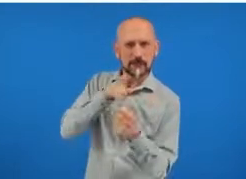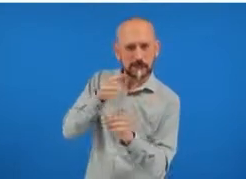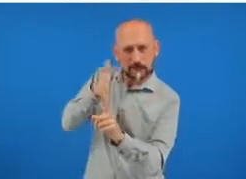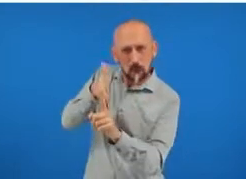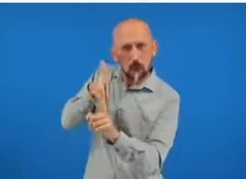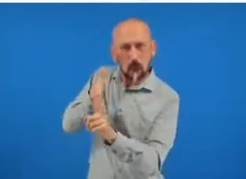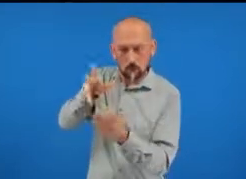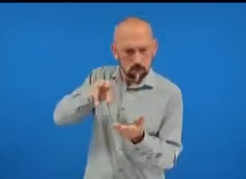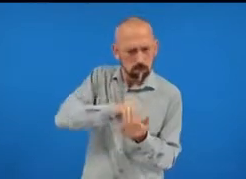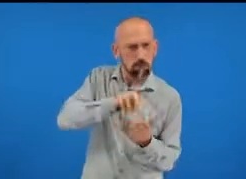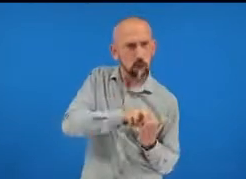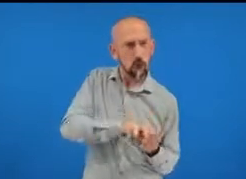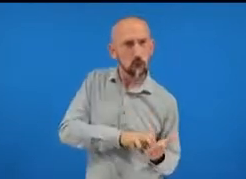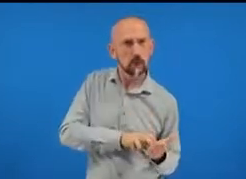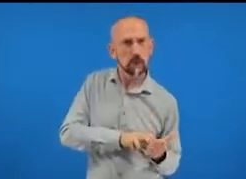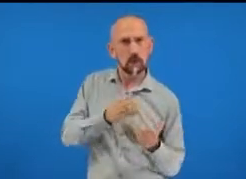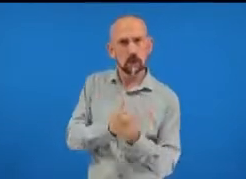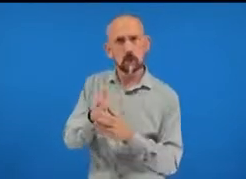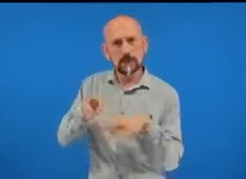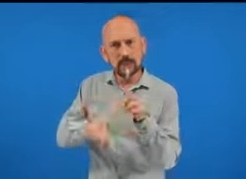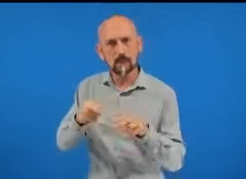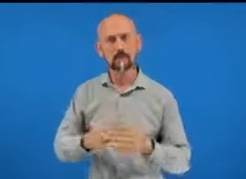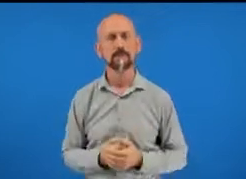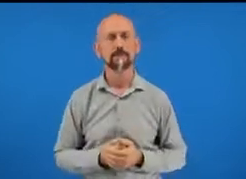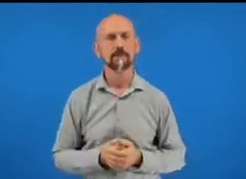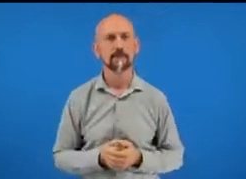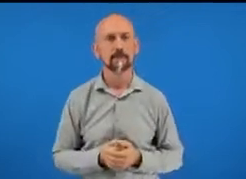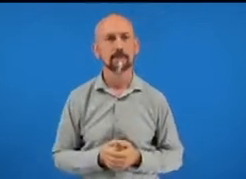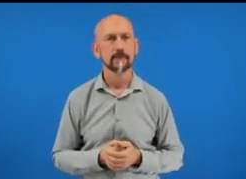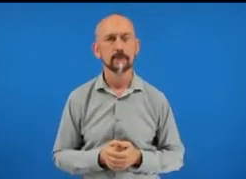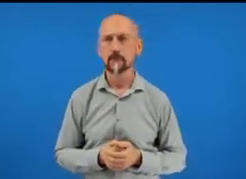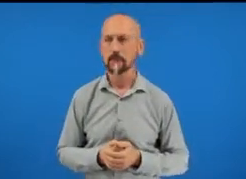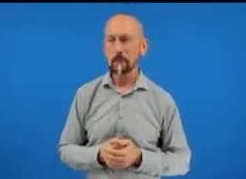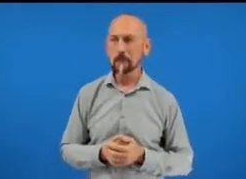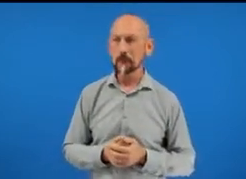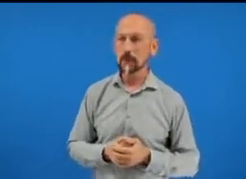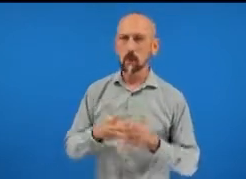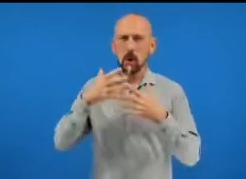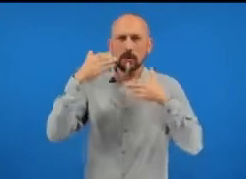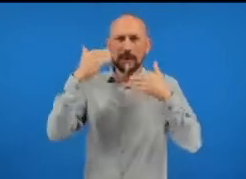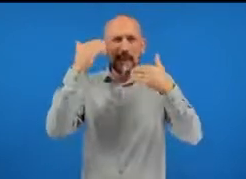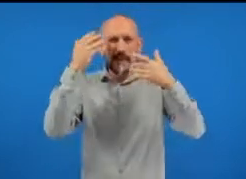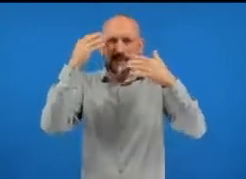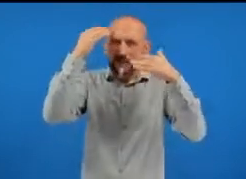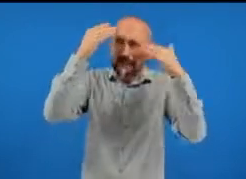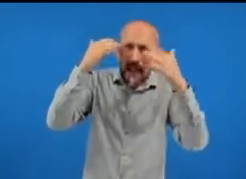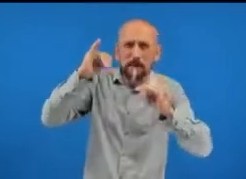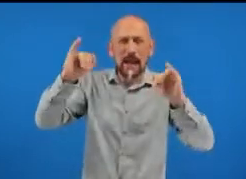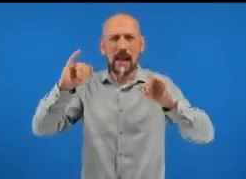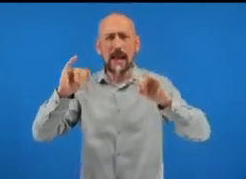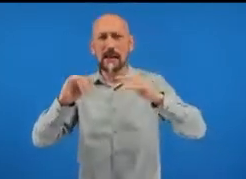the questionnaires bring. The nightmares, the memories, they've been so much better since we did that work together last